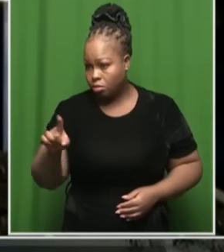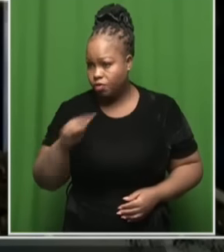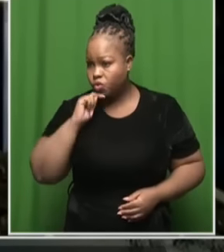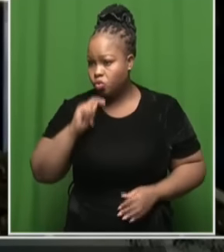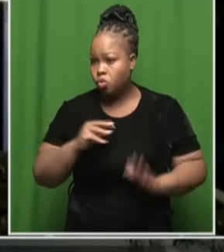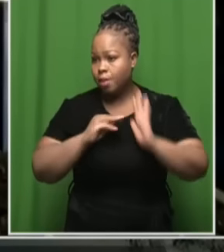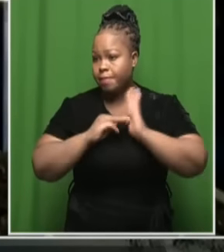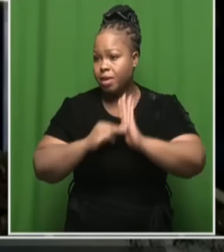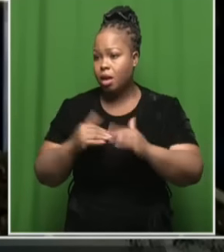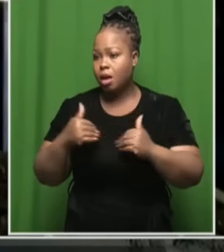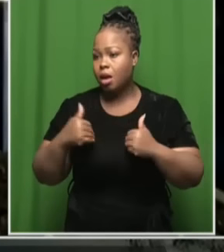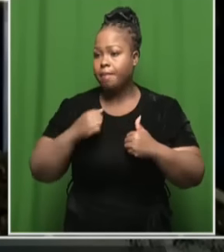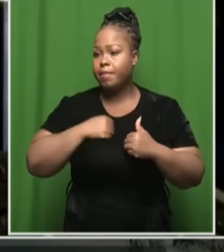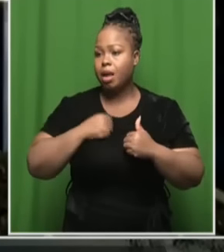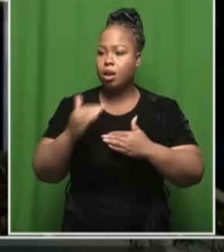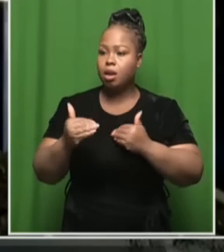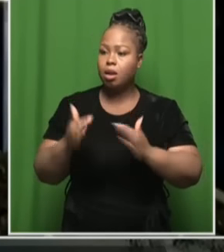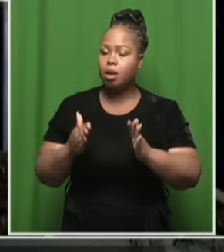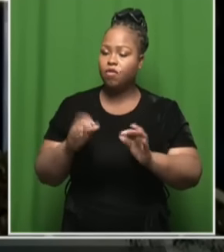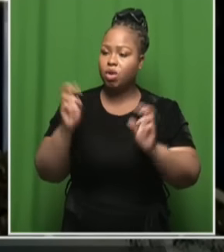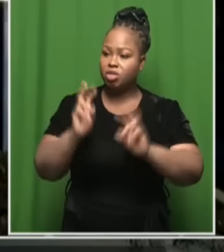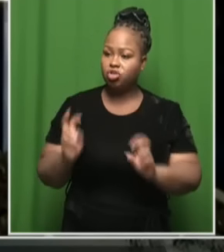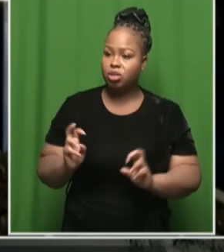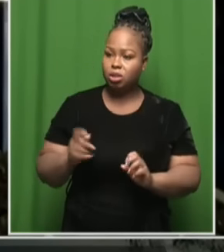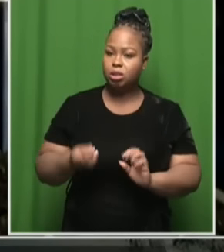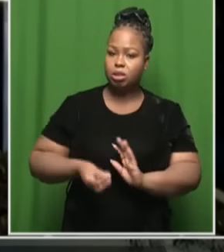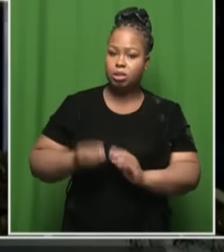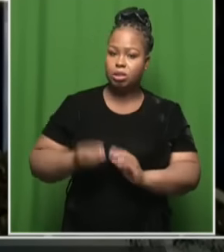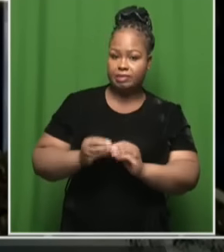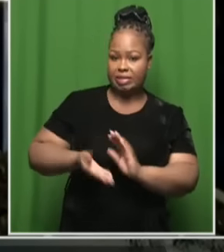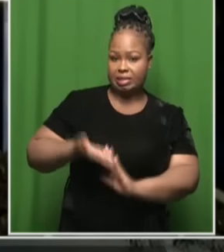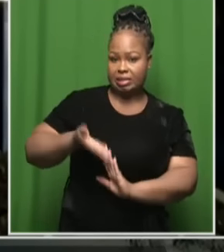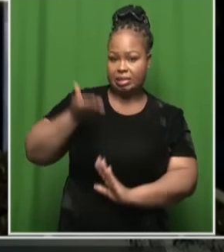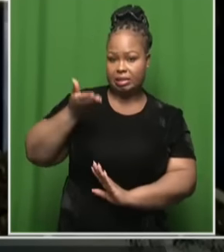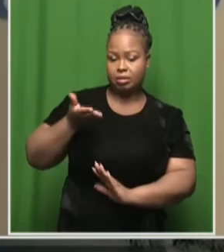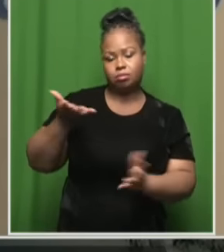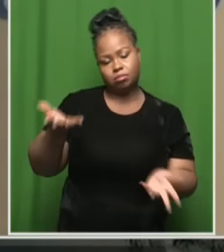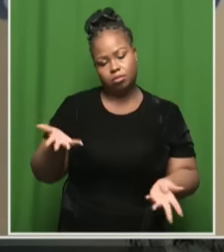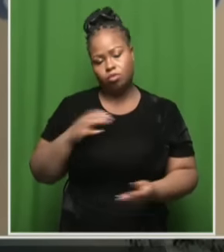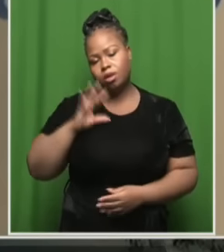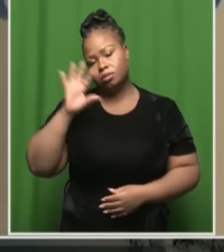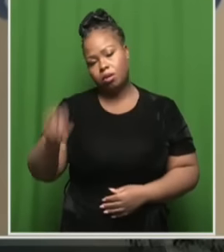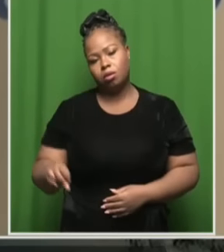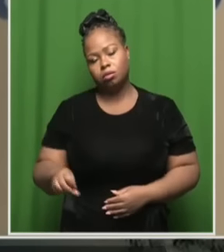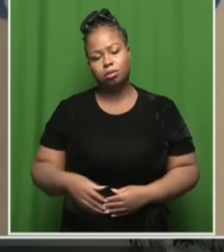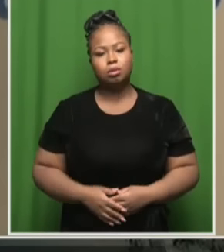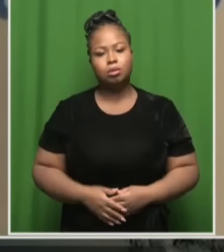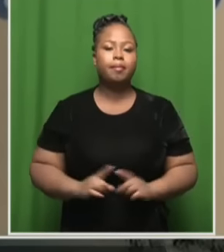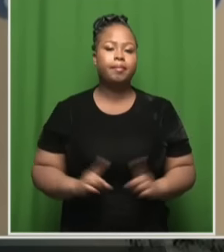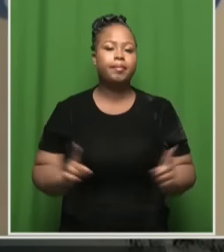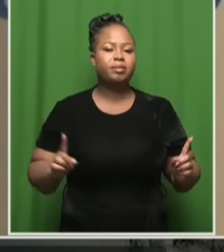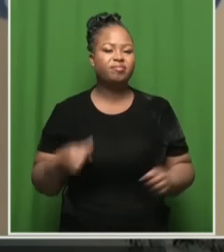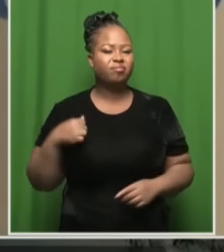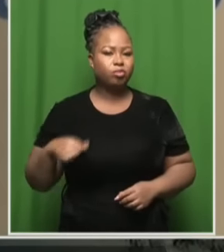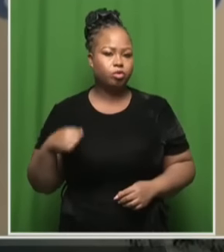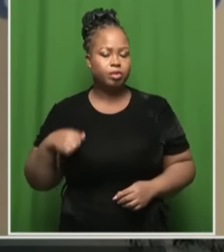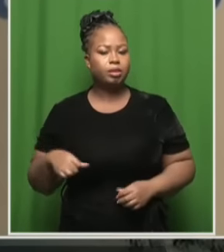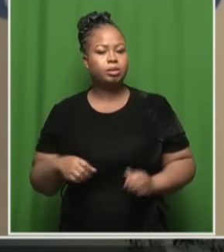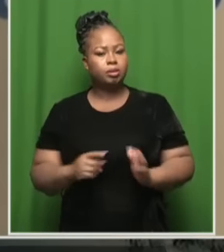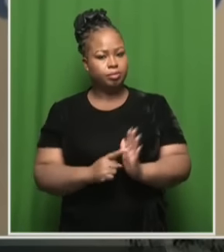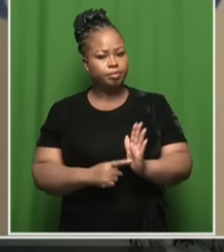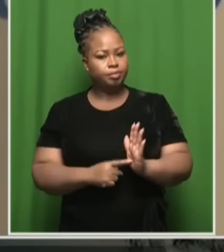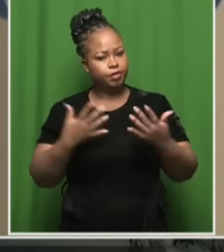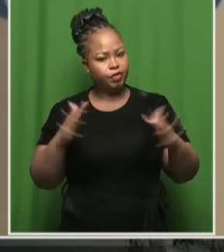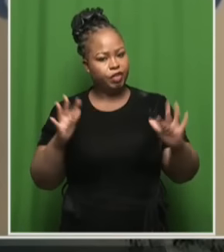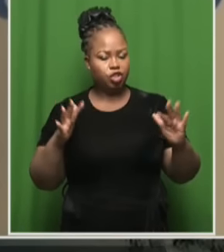is upgraded. But in all fairness, what we have done is that municipalities have released the key